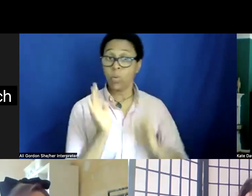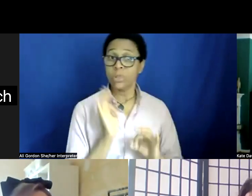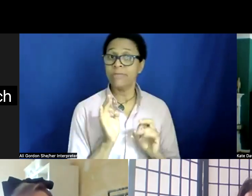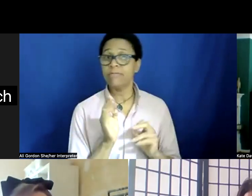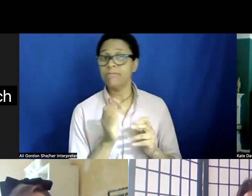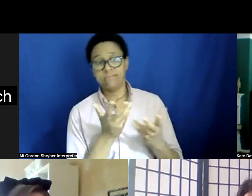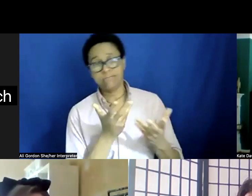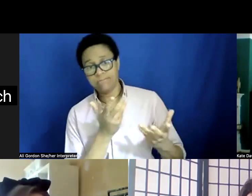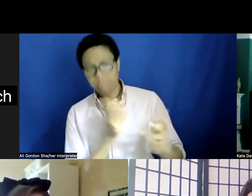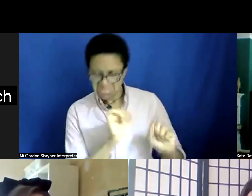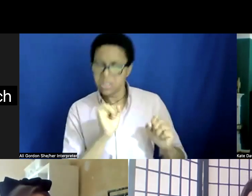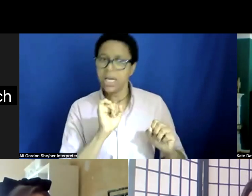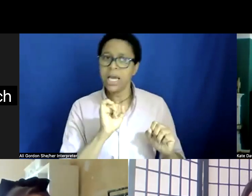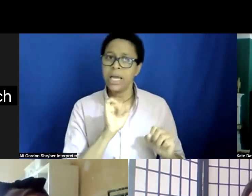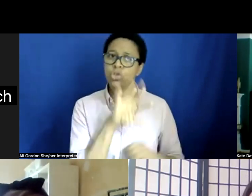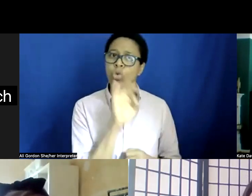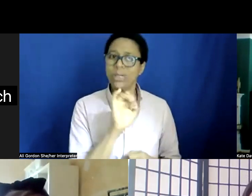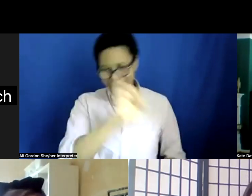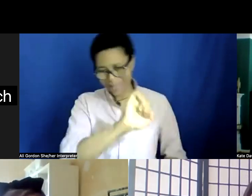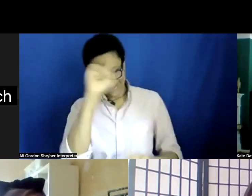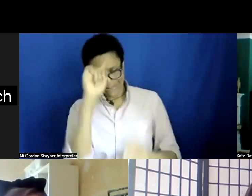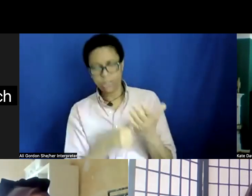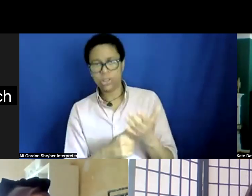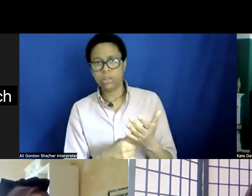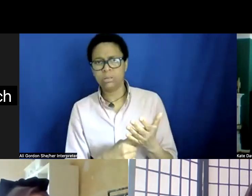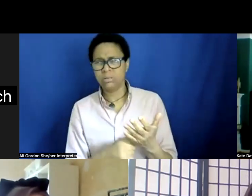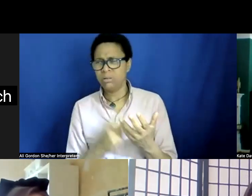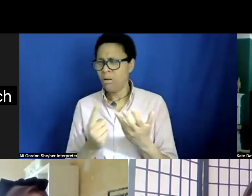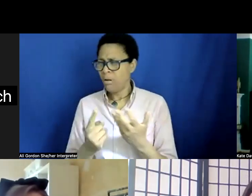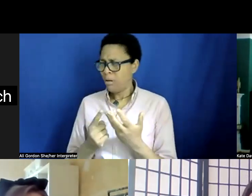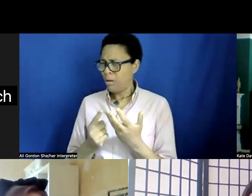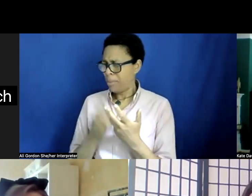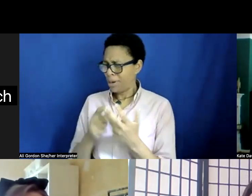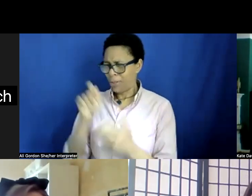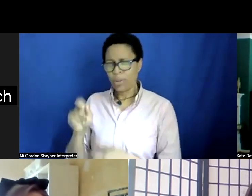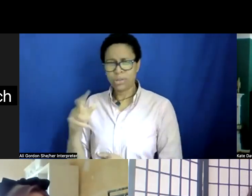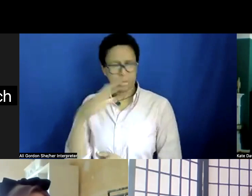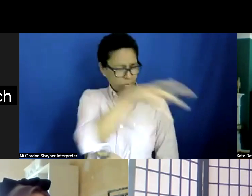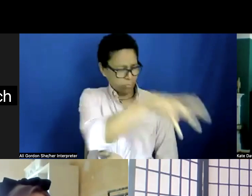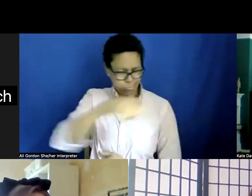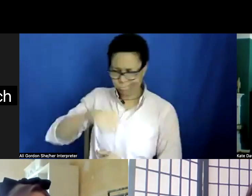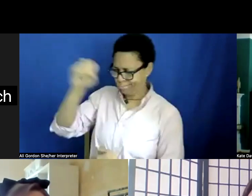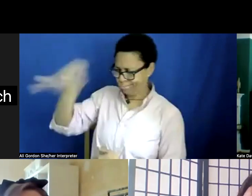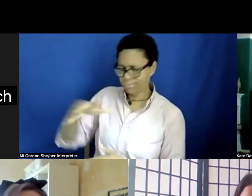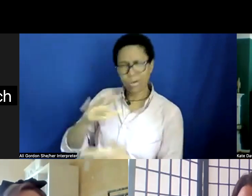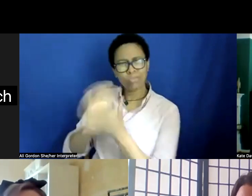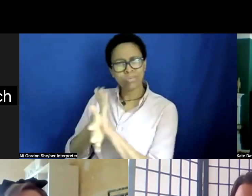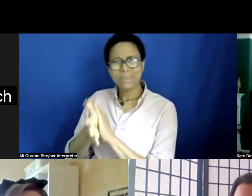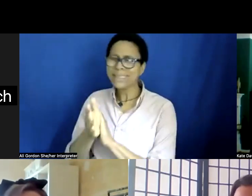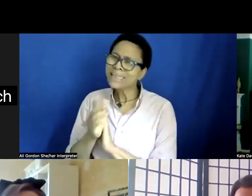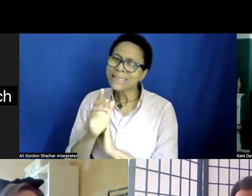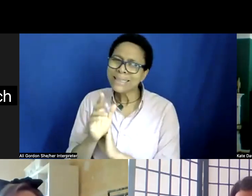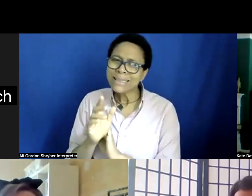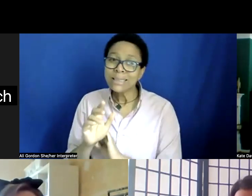as the sculpture that I made, which was in one of the slides early on for the Mental Health Museum, I actually chose to burn